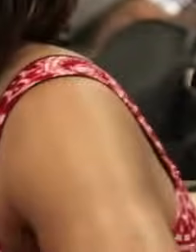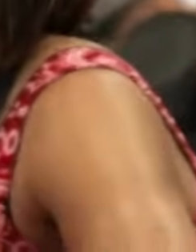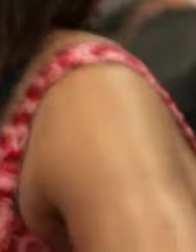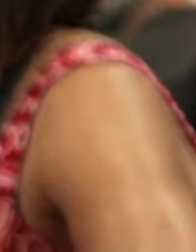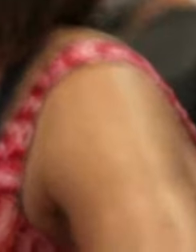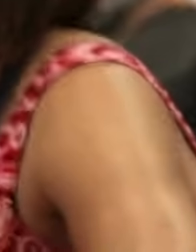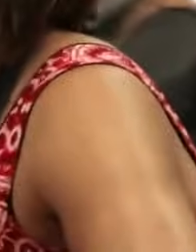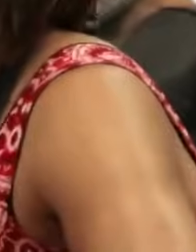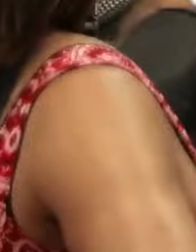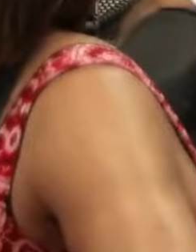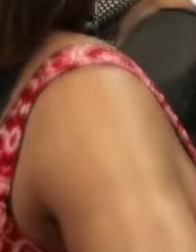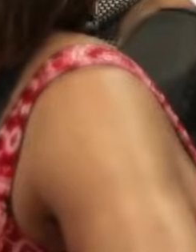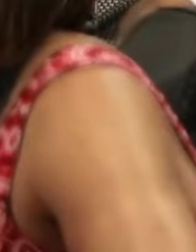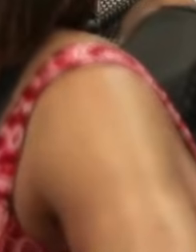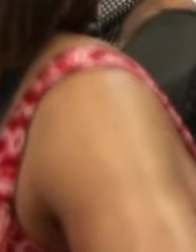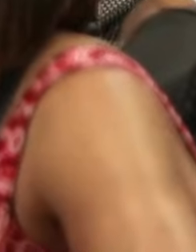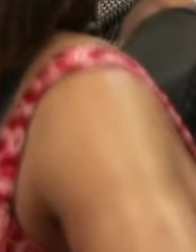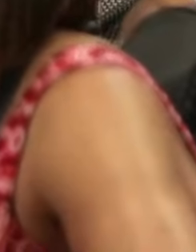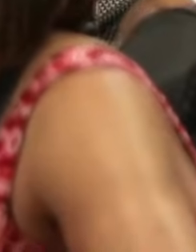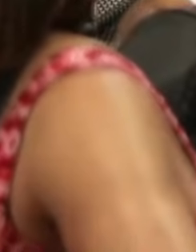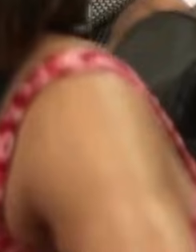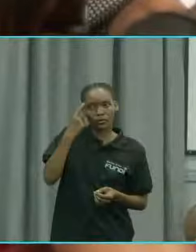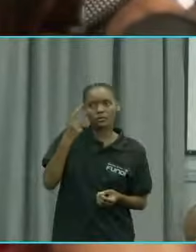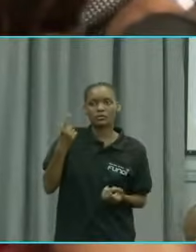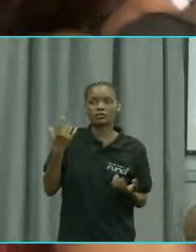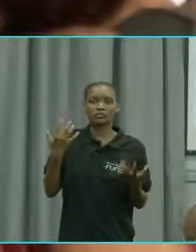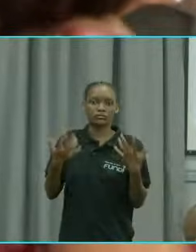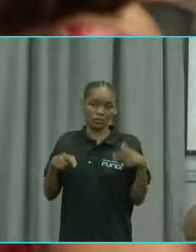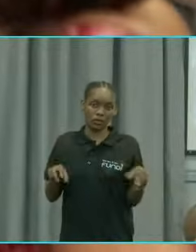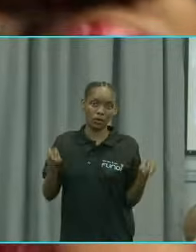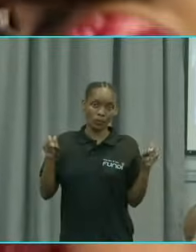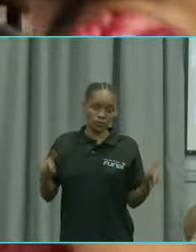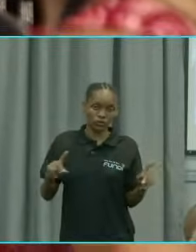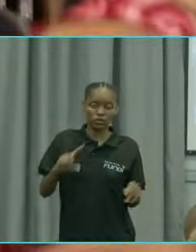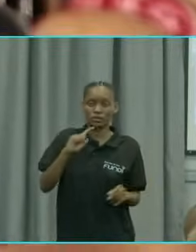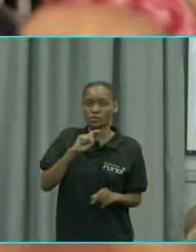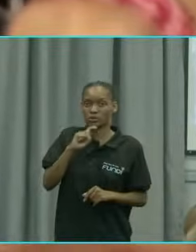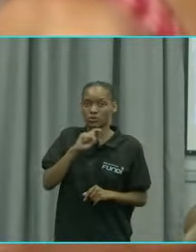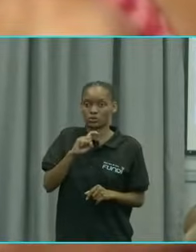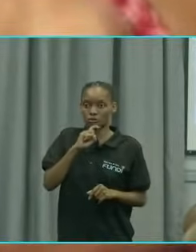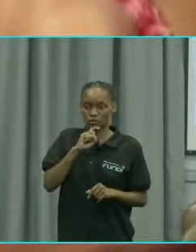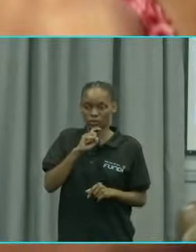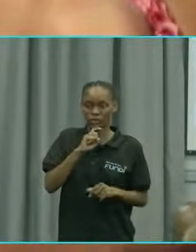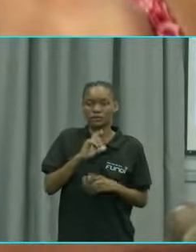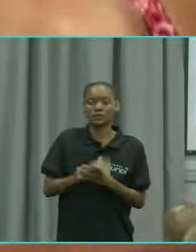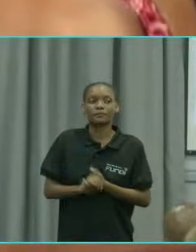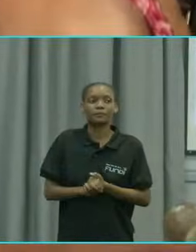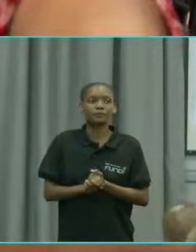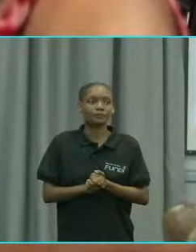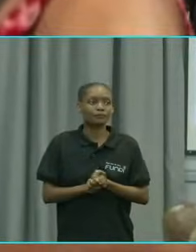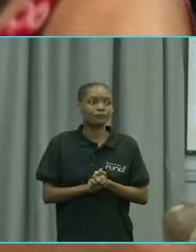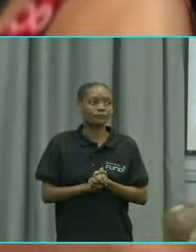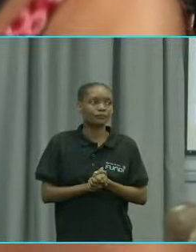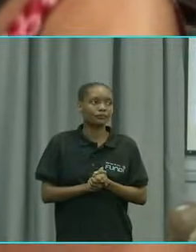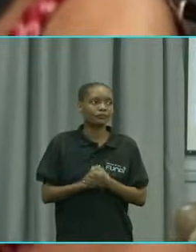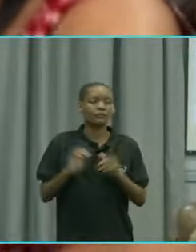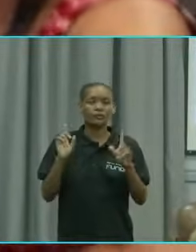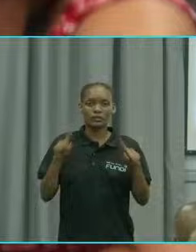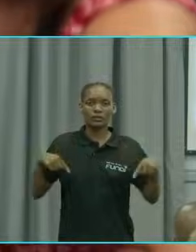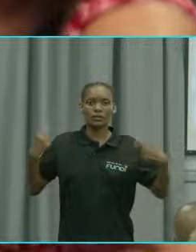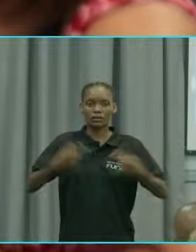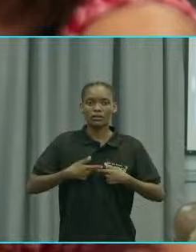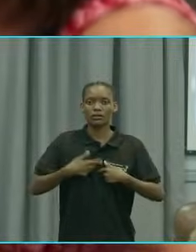Look, Chair, I thought probably we should take this opportunity that we